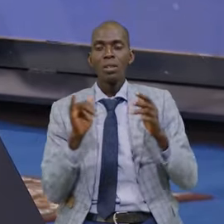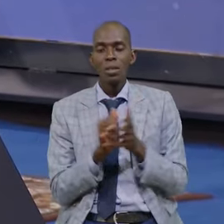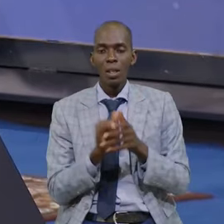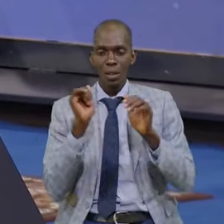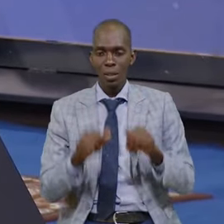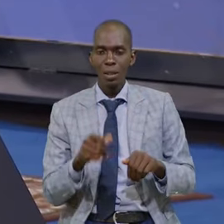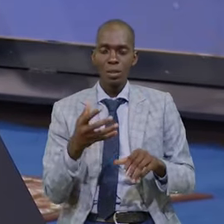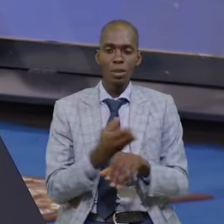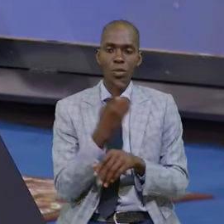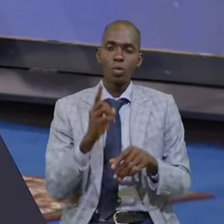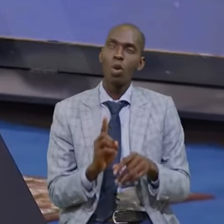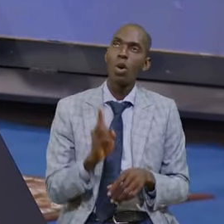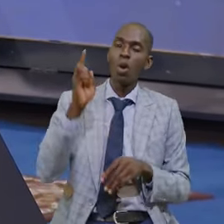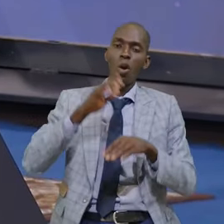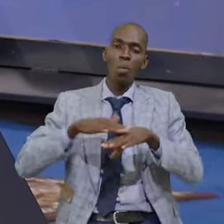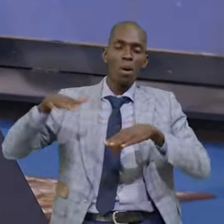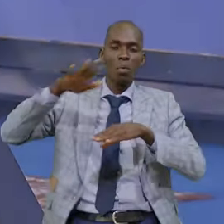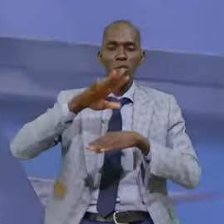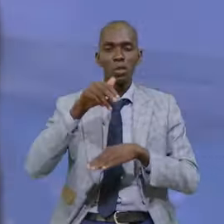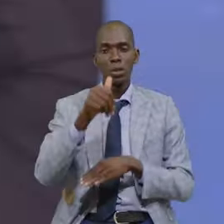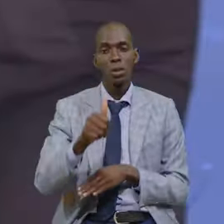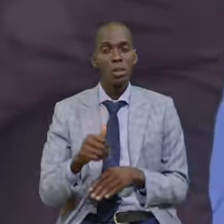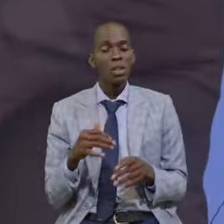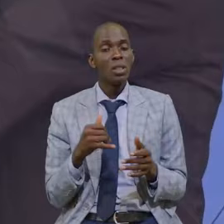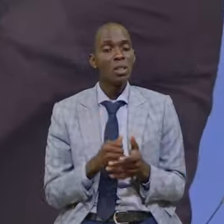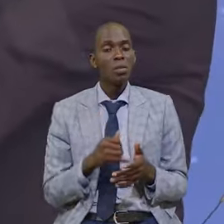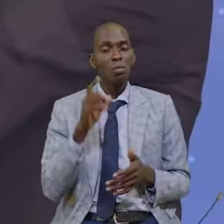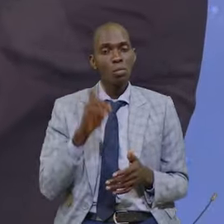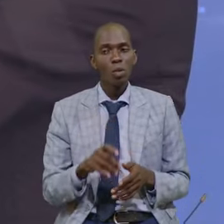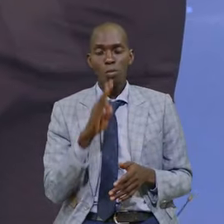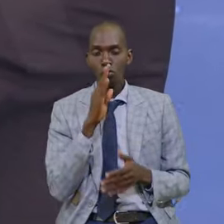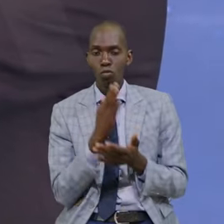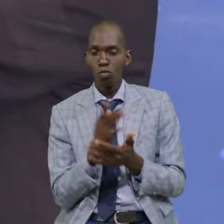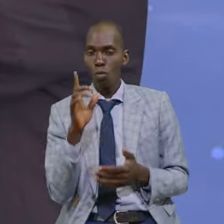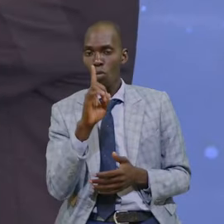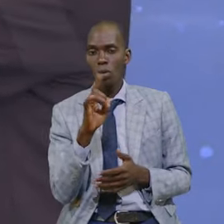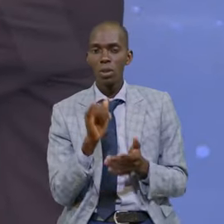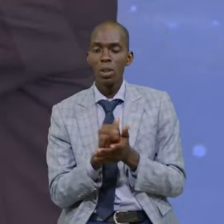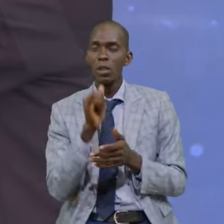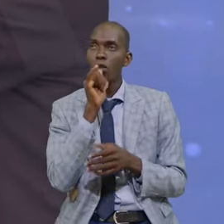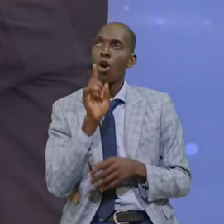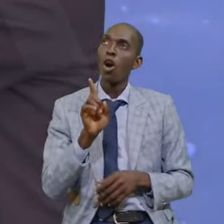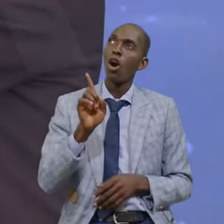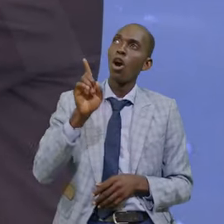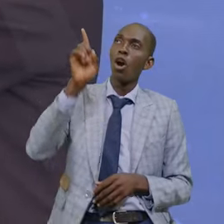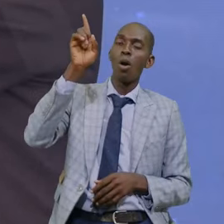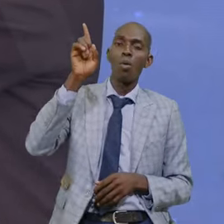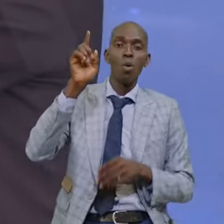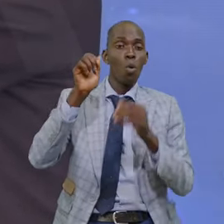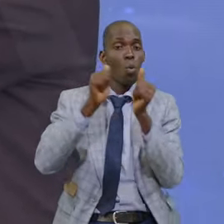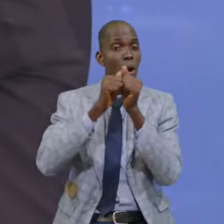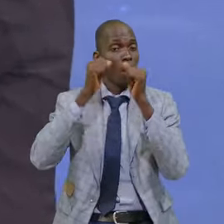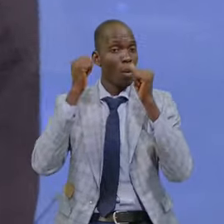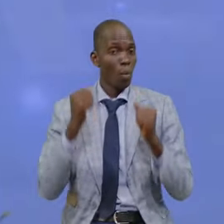yourself. It takes somebody that is up there with power, up